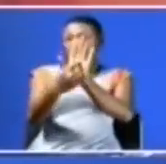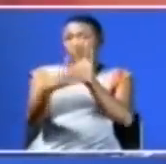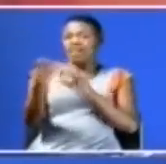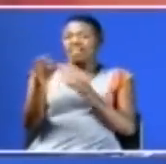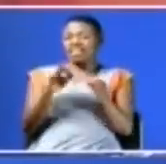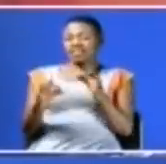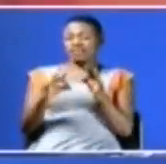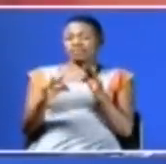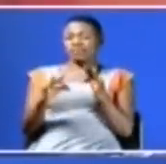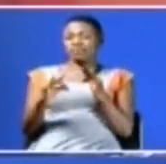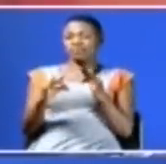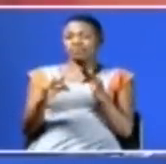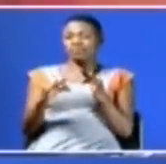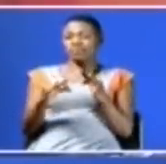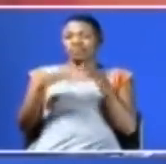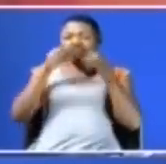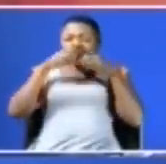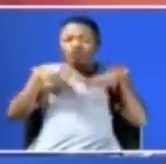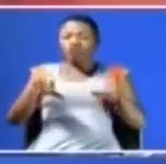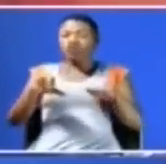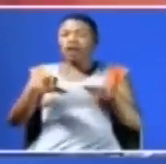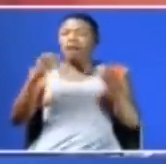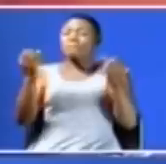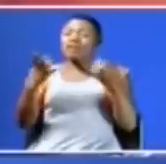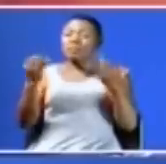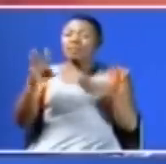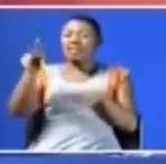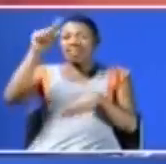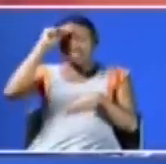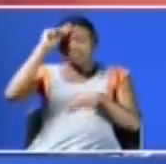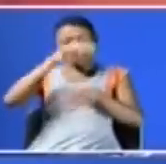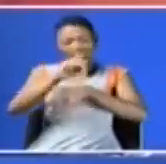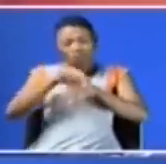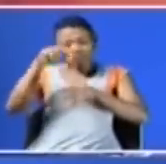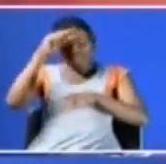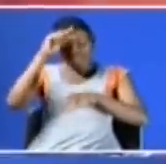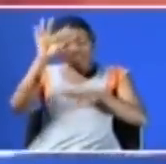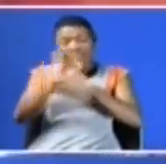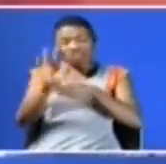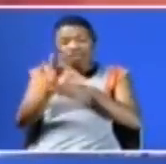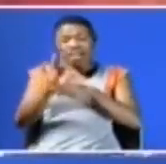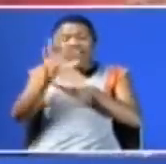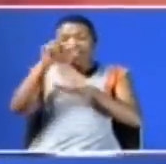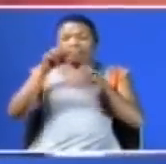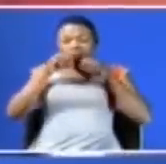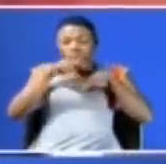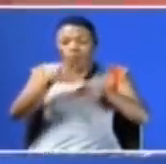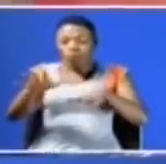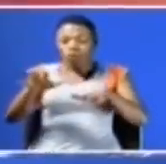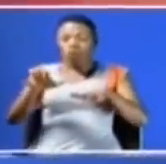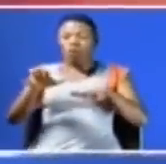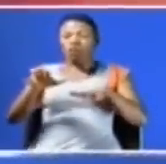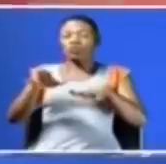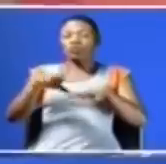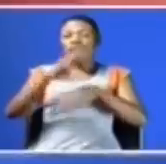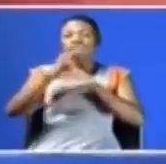devolution alone, there are many government functions, national government, that should have been devolved to the county governments, and they